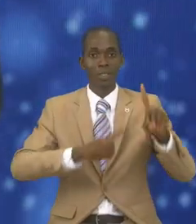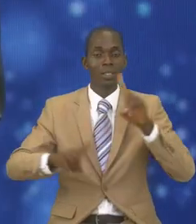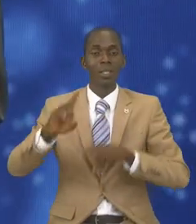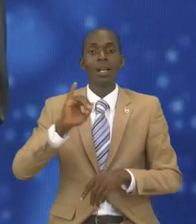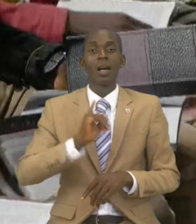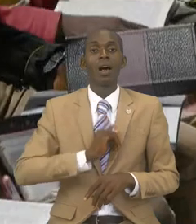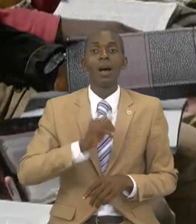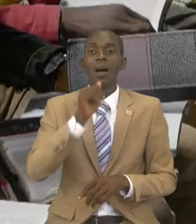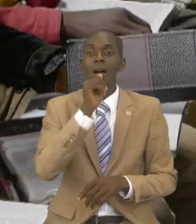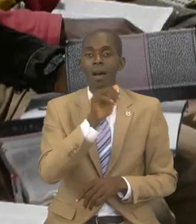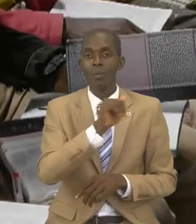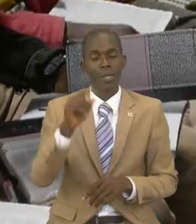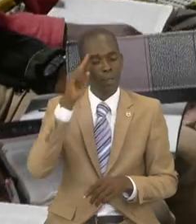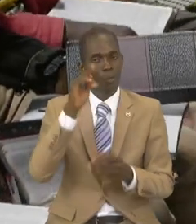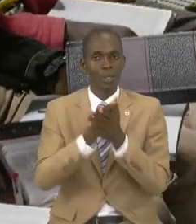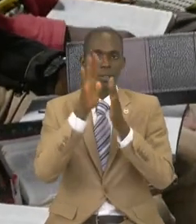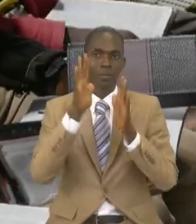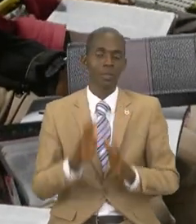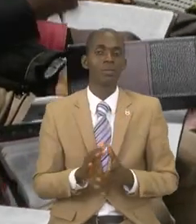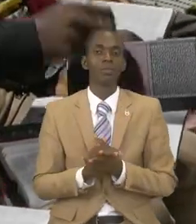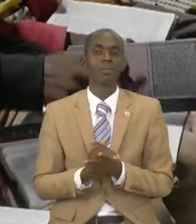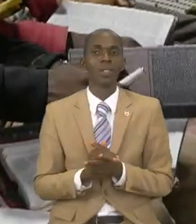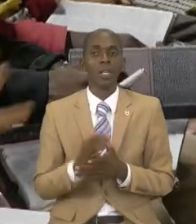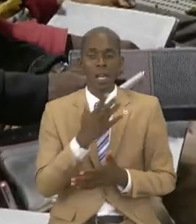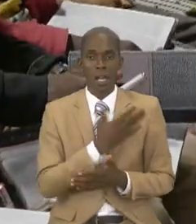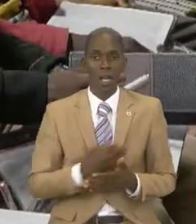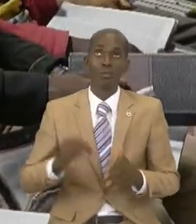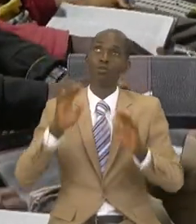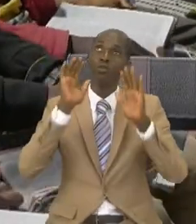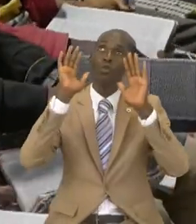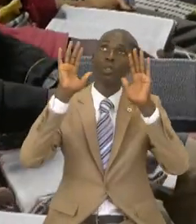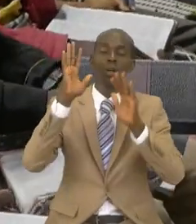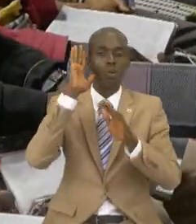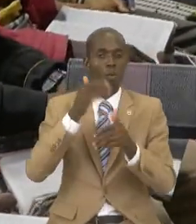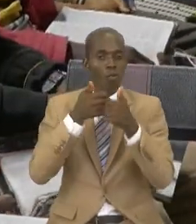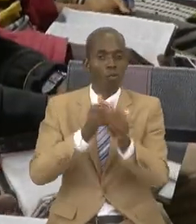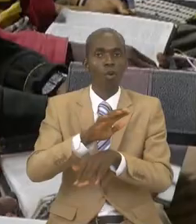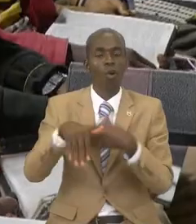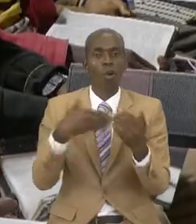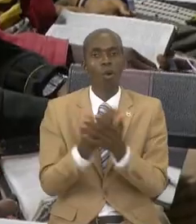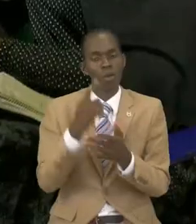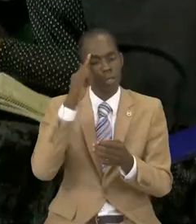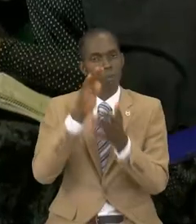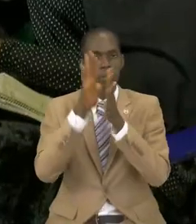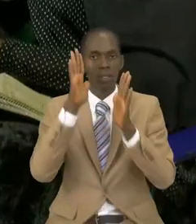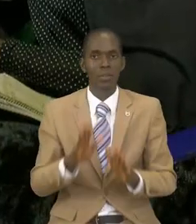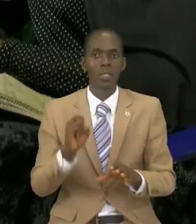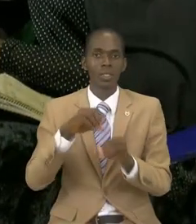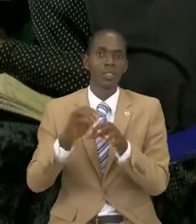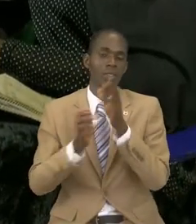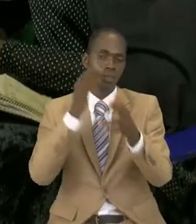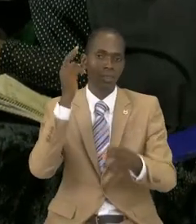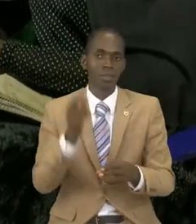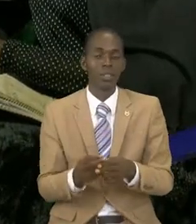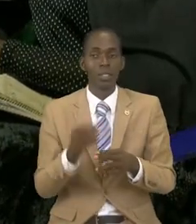a believer. And the signs will follow all the believers in Jesus' name. In